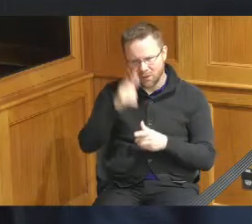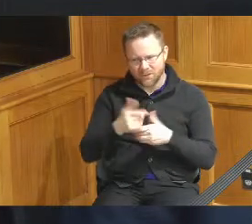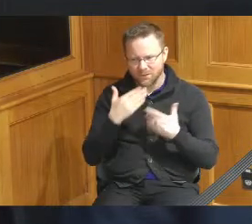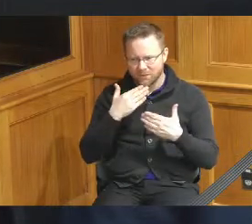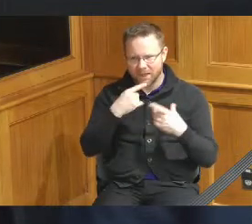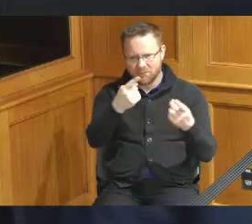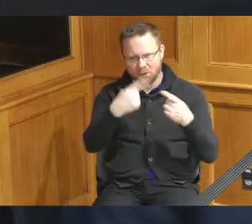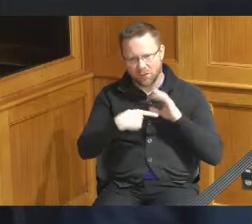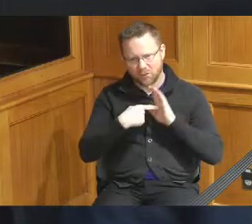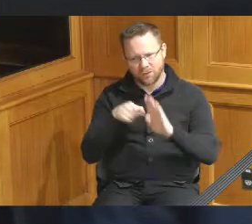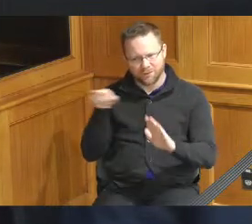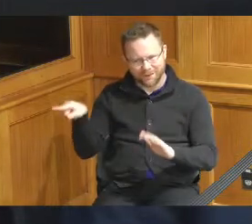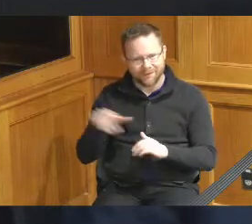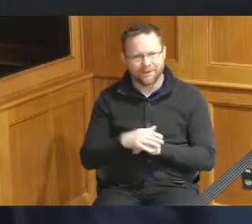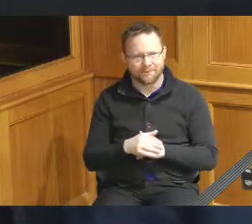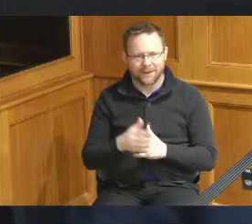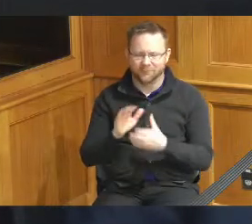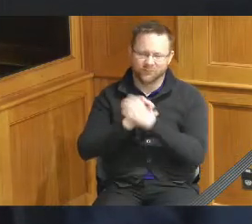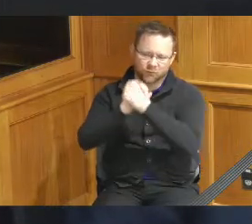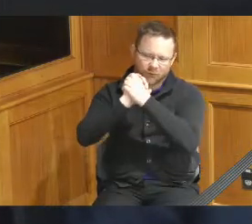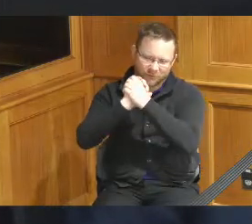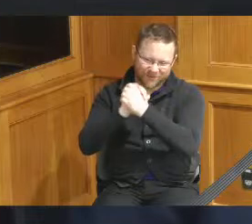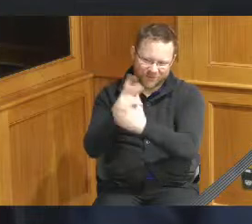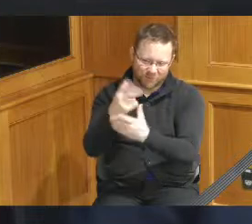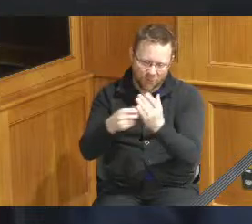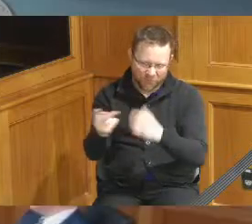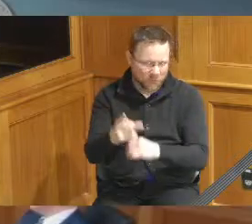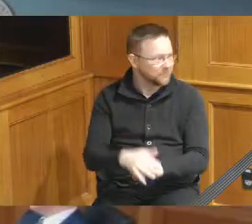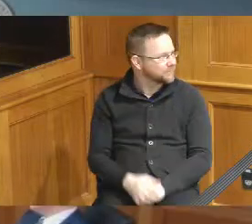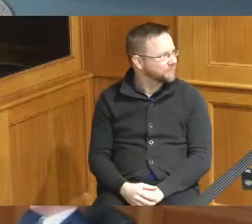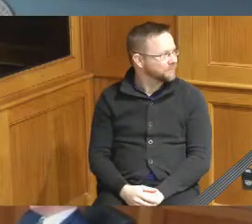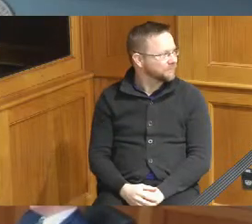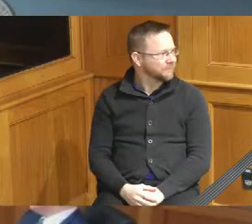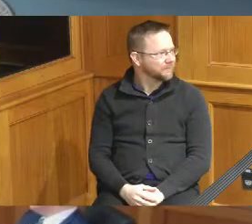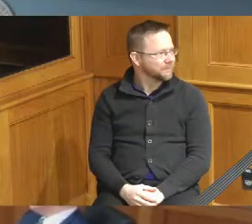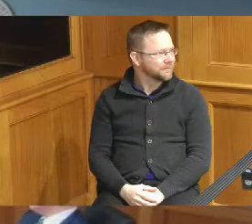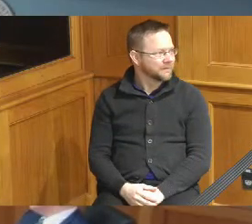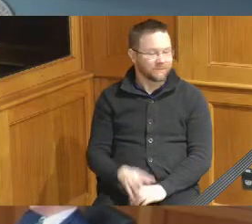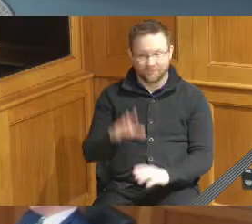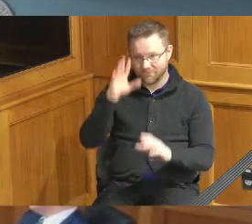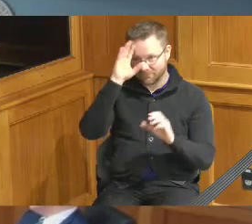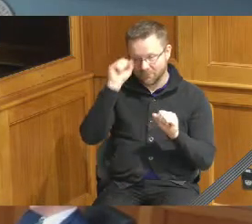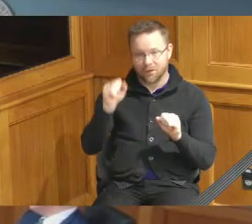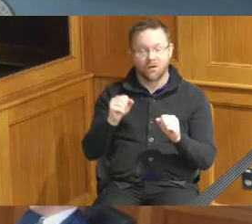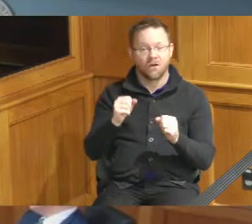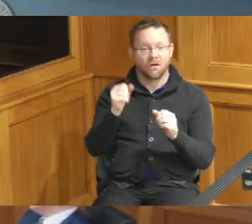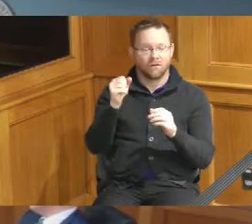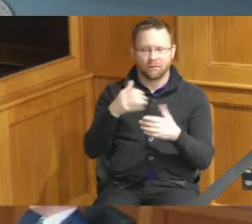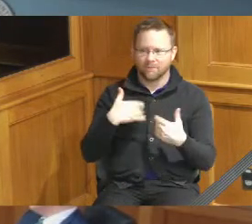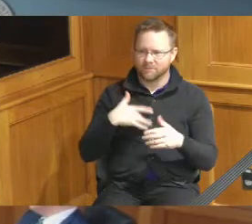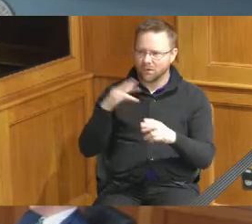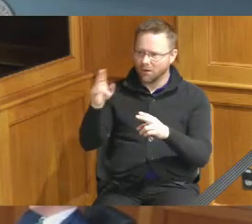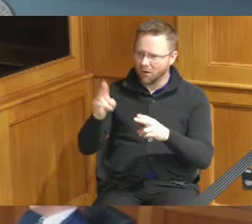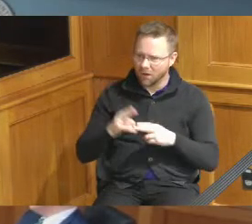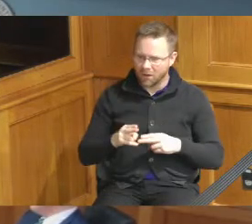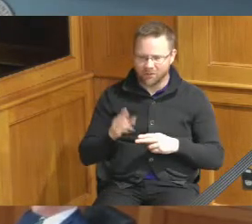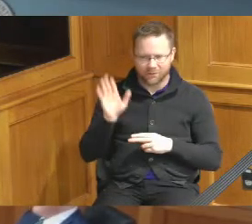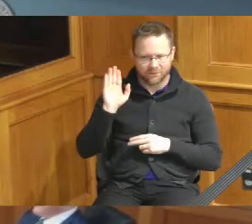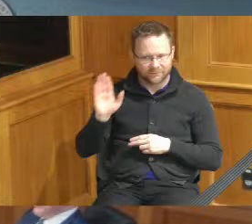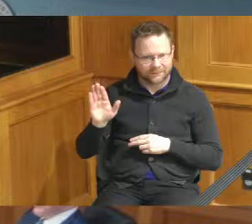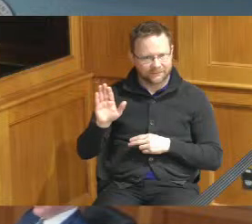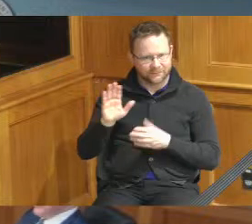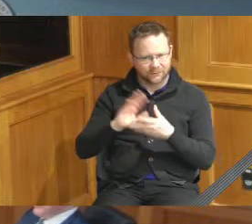here to represent him, and congratulations to you both. Thank you. It's an honor to hear his story, and it's